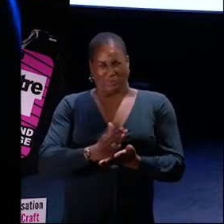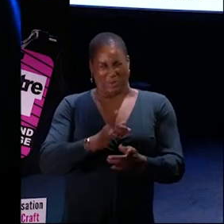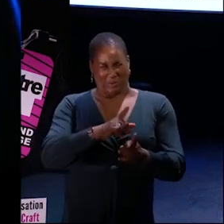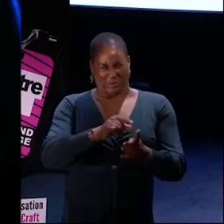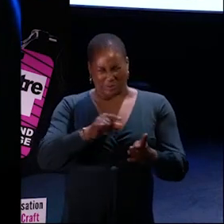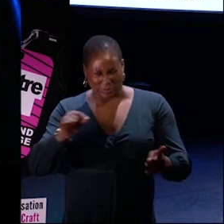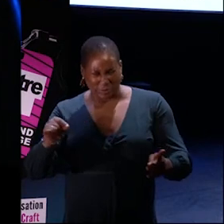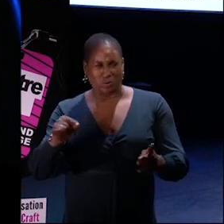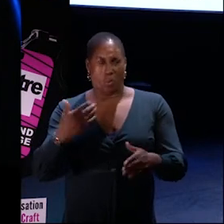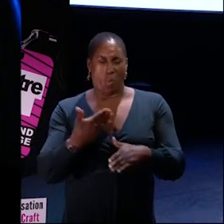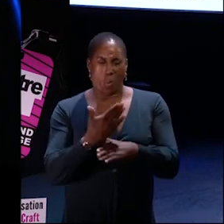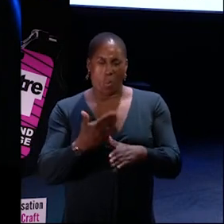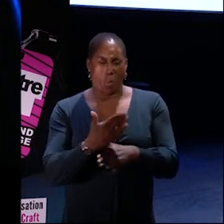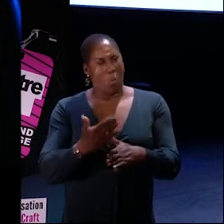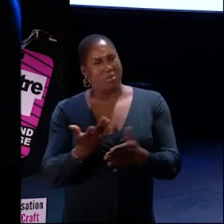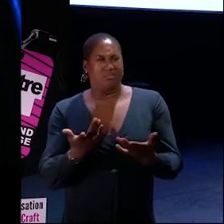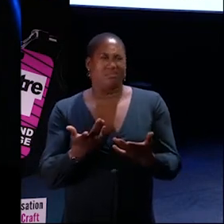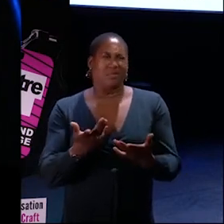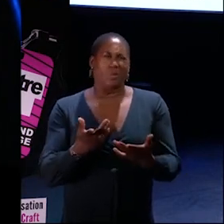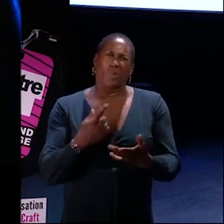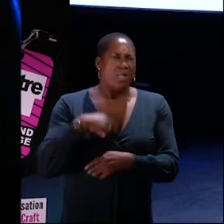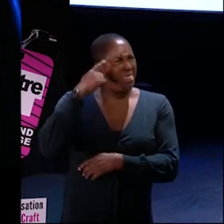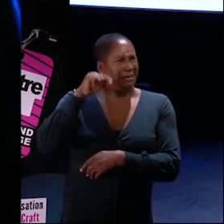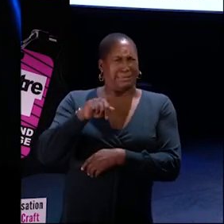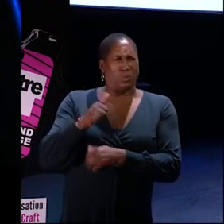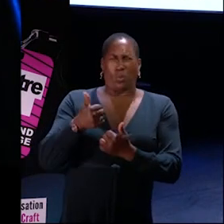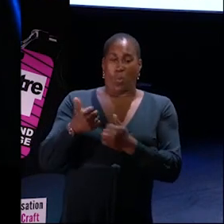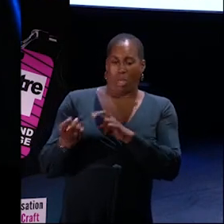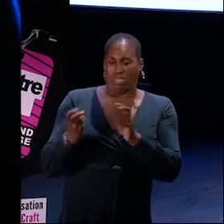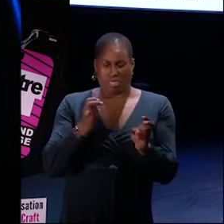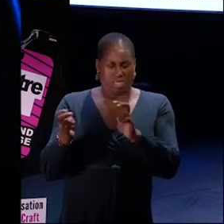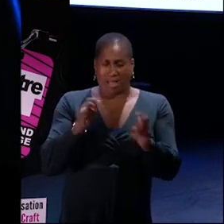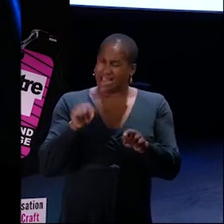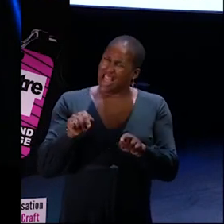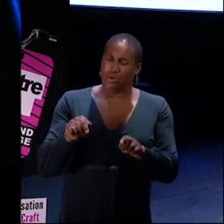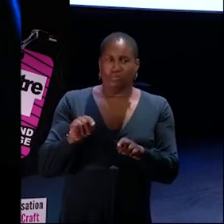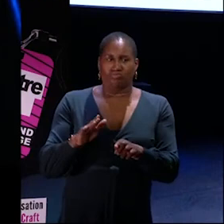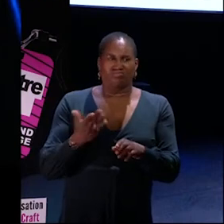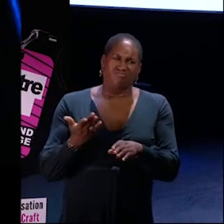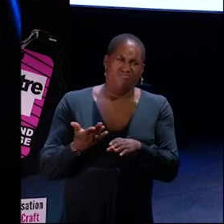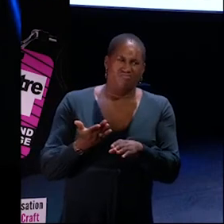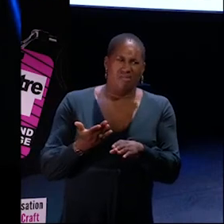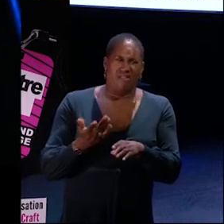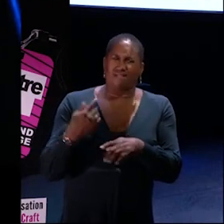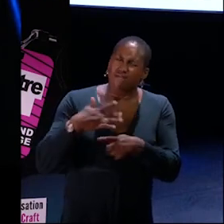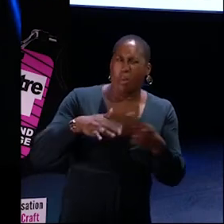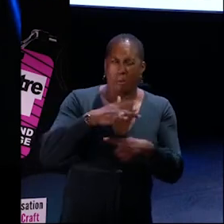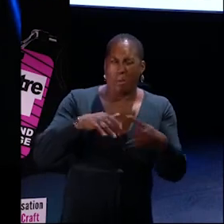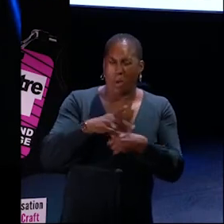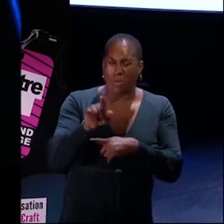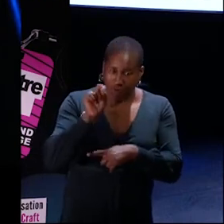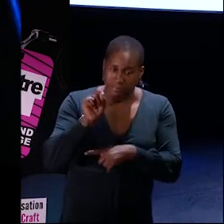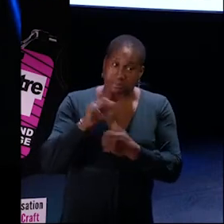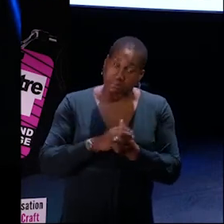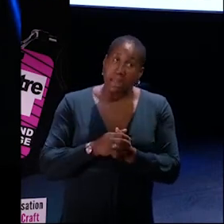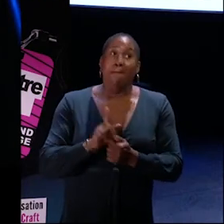like generally, but also the argument that it's a greener choice. But there is no doubt that it can exist